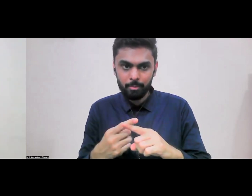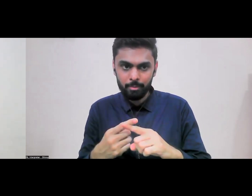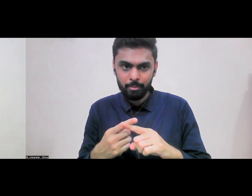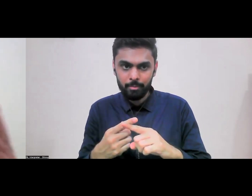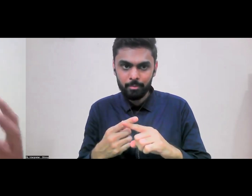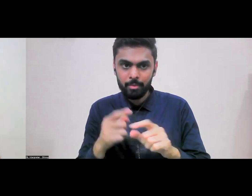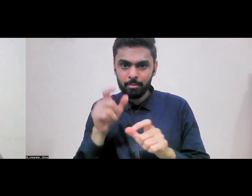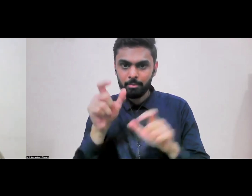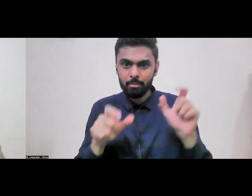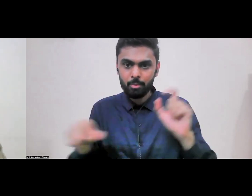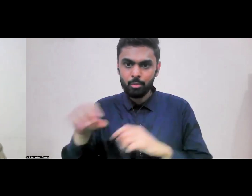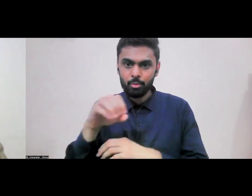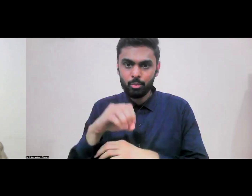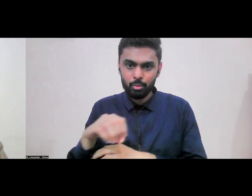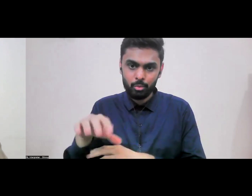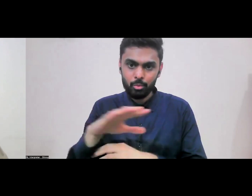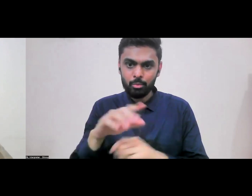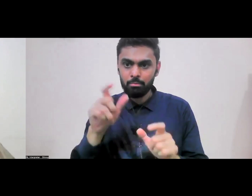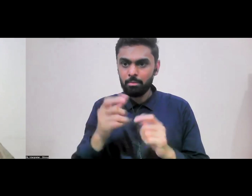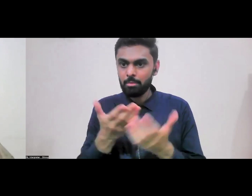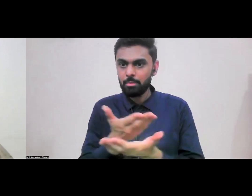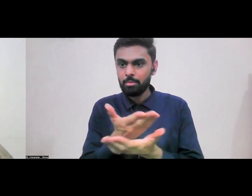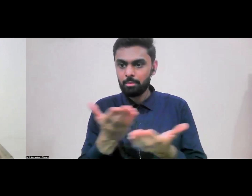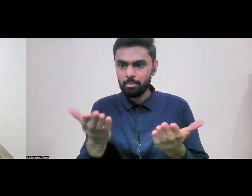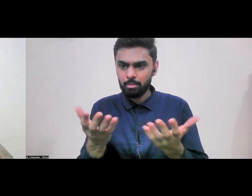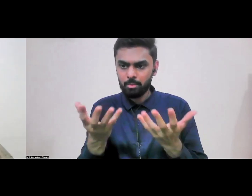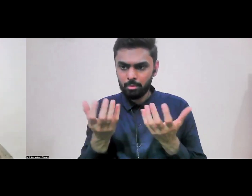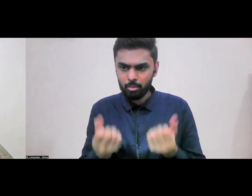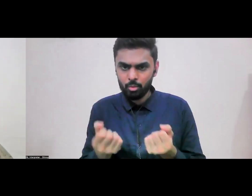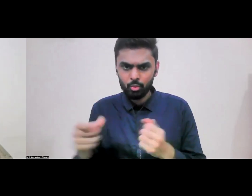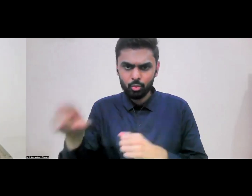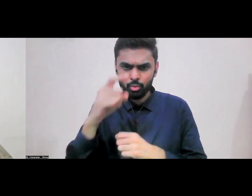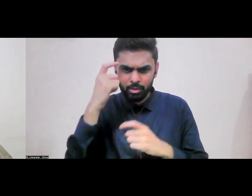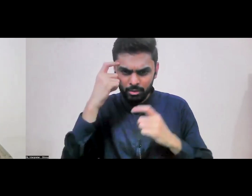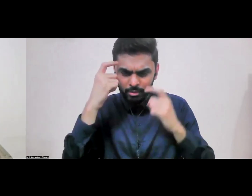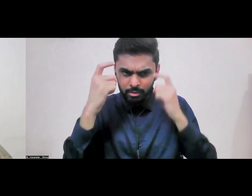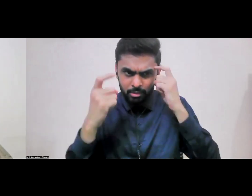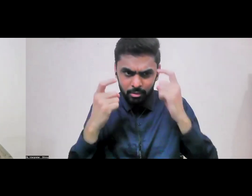the organizations and all the folks here. I think I want you all to think about,